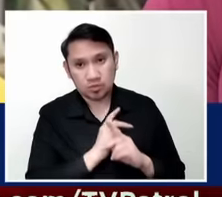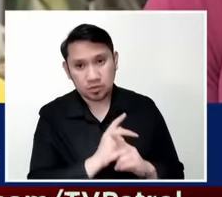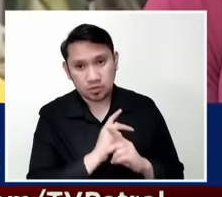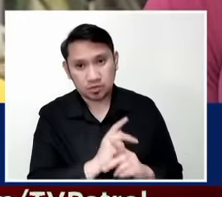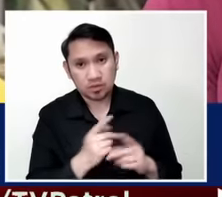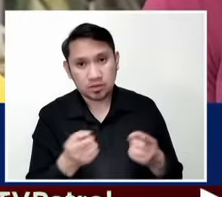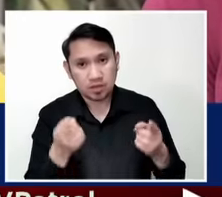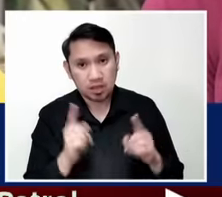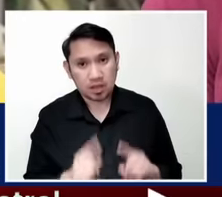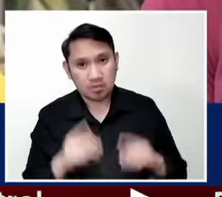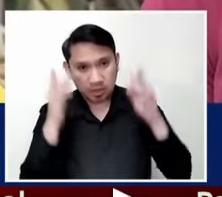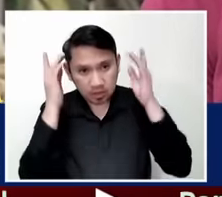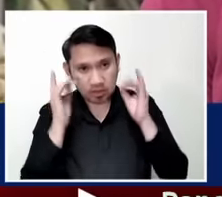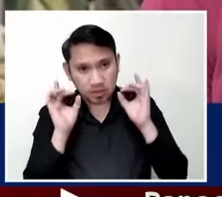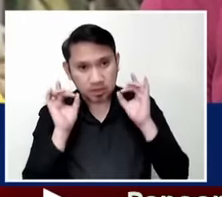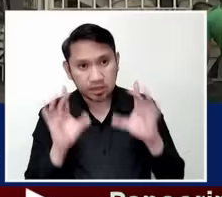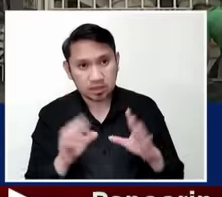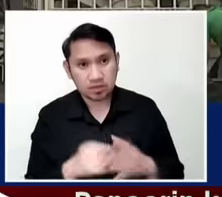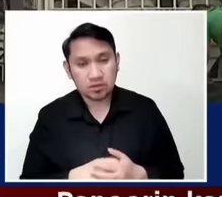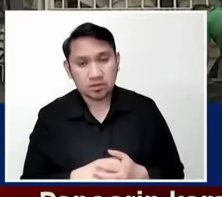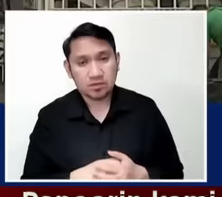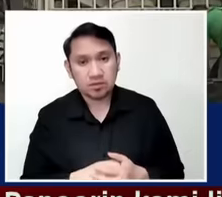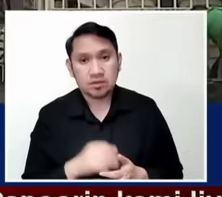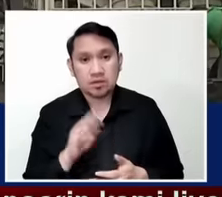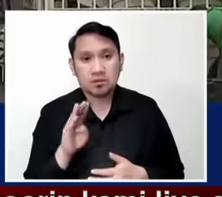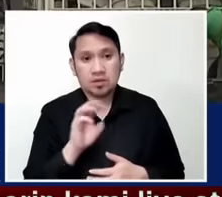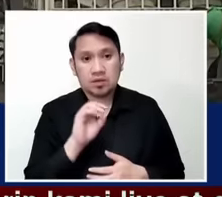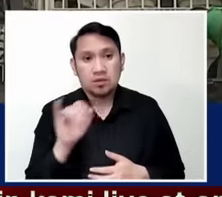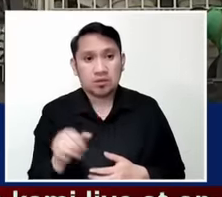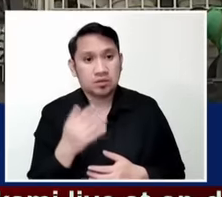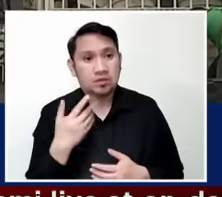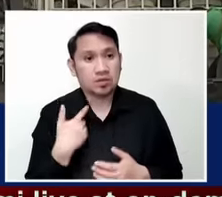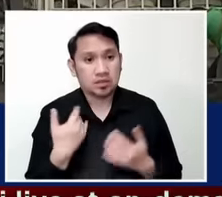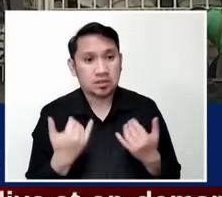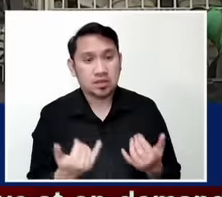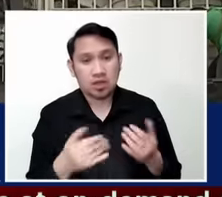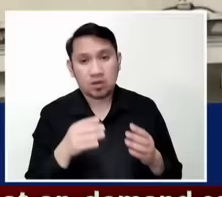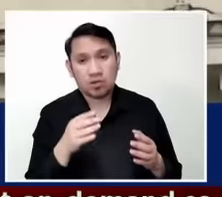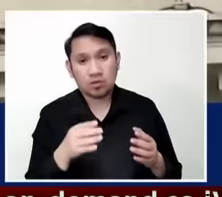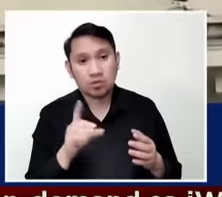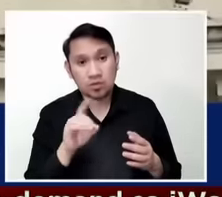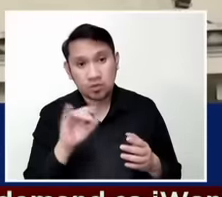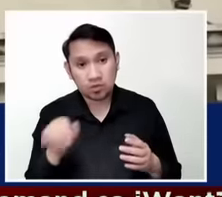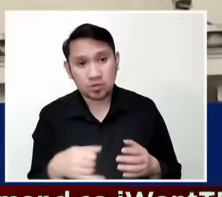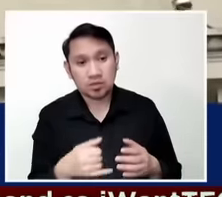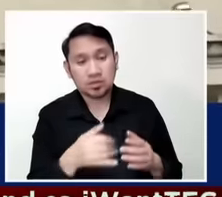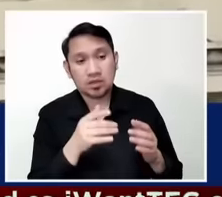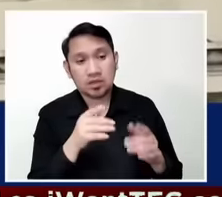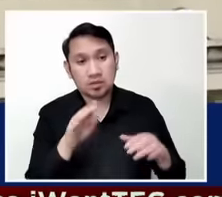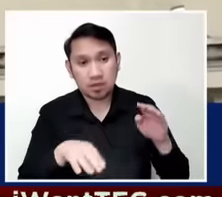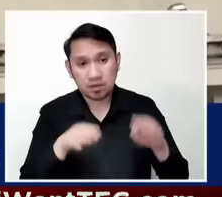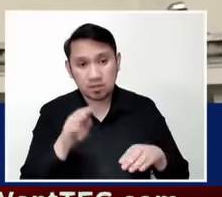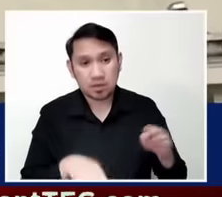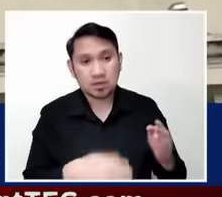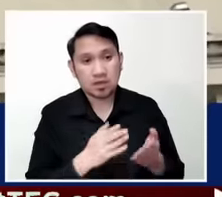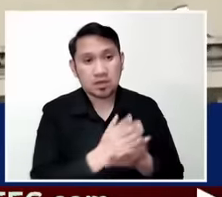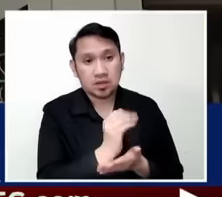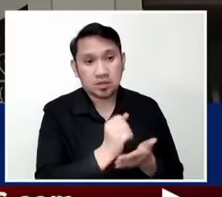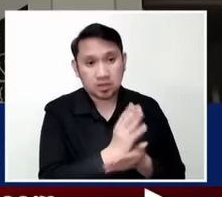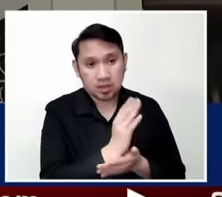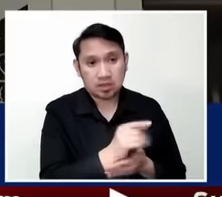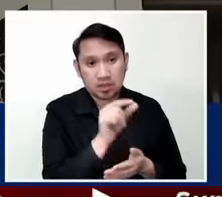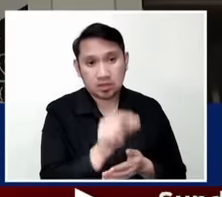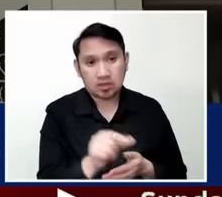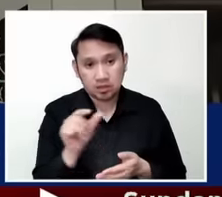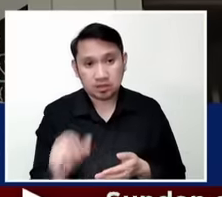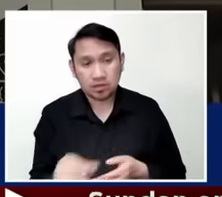happens. Iginit din ng DOJ na binabalanse ng Korte Suprema ang karapatan ng mga individual tulad ng data privacy